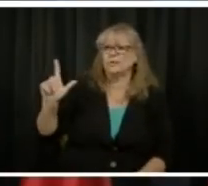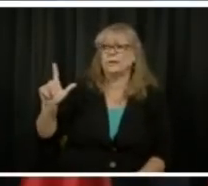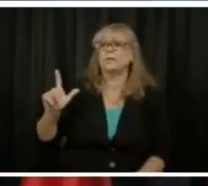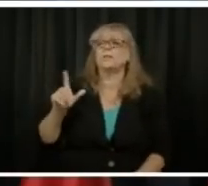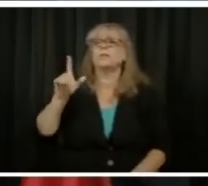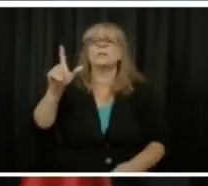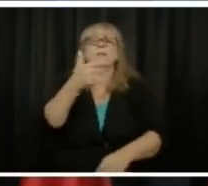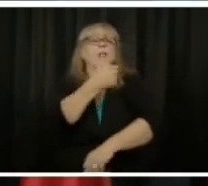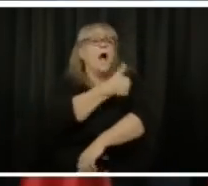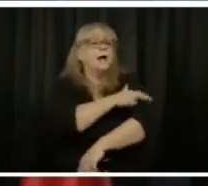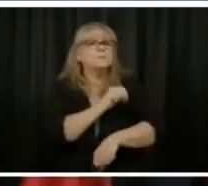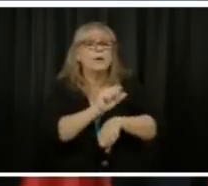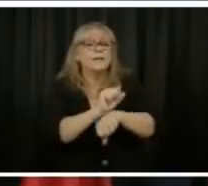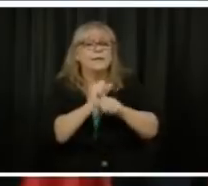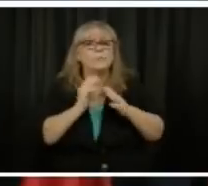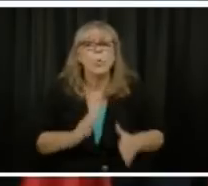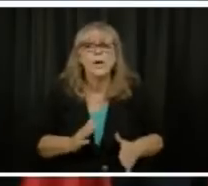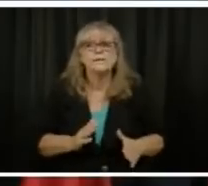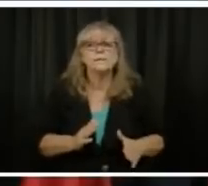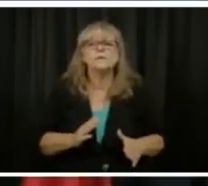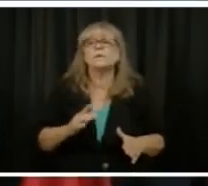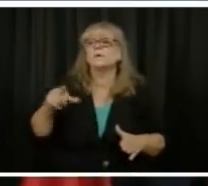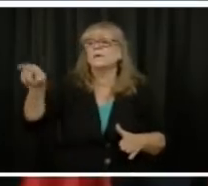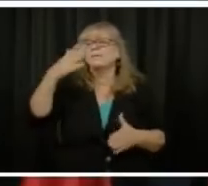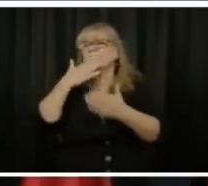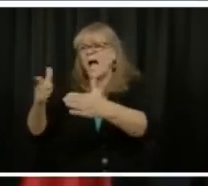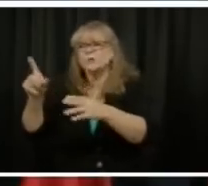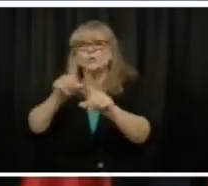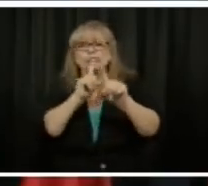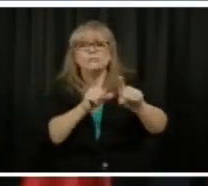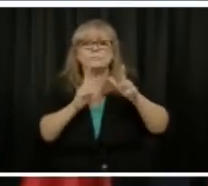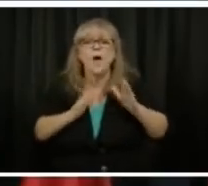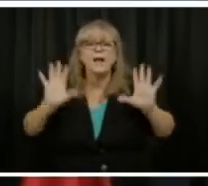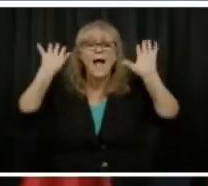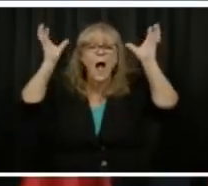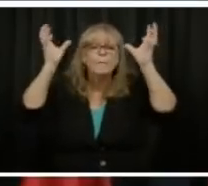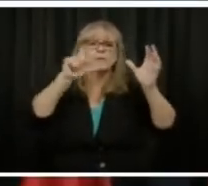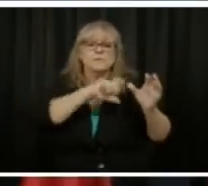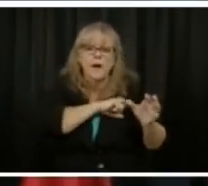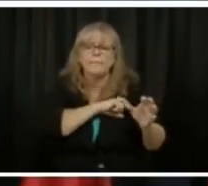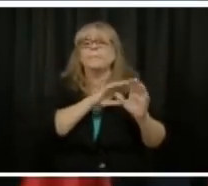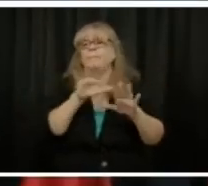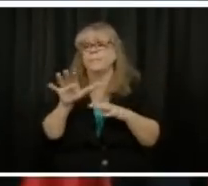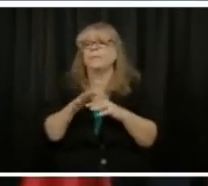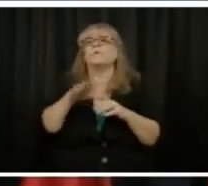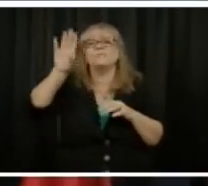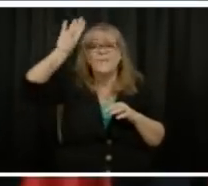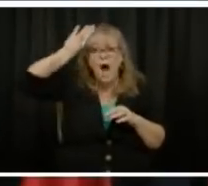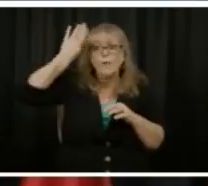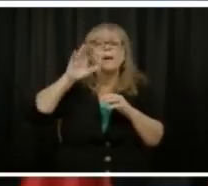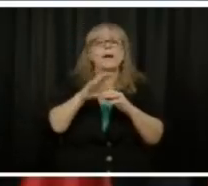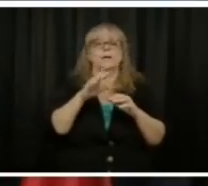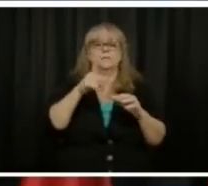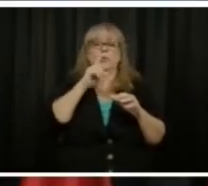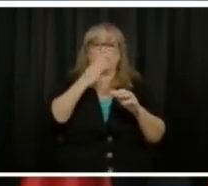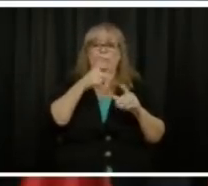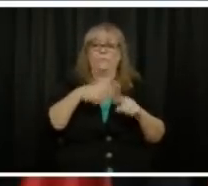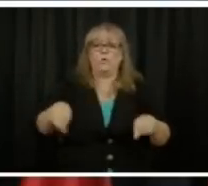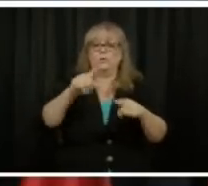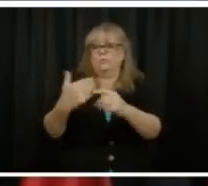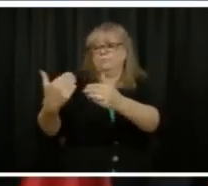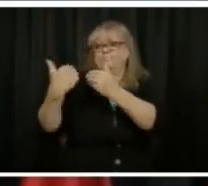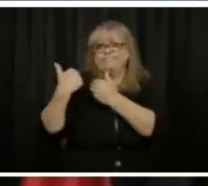first responders. Our persistence and our responsibility will be the key to our success in the next few